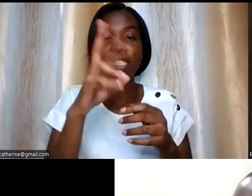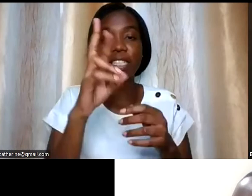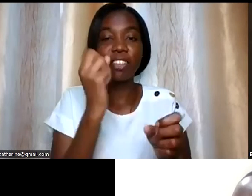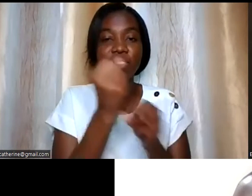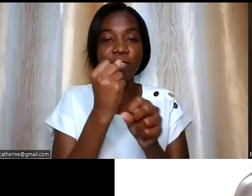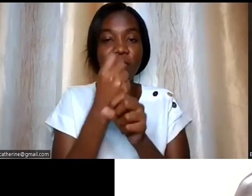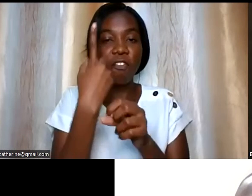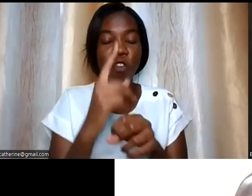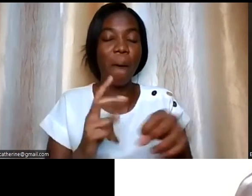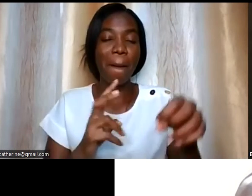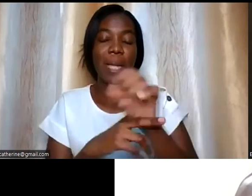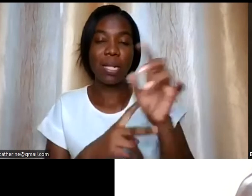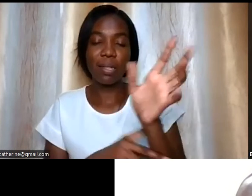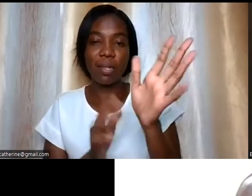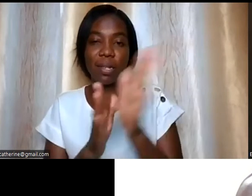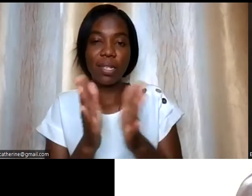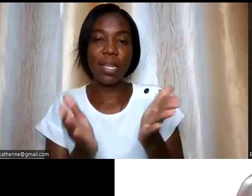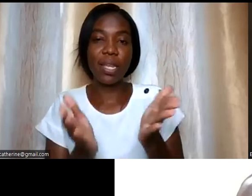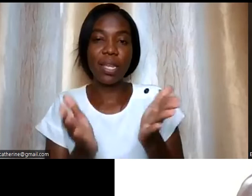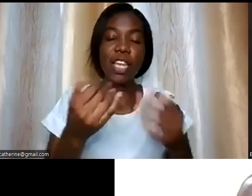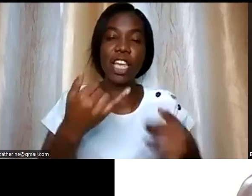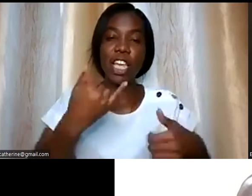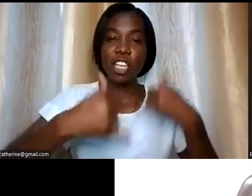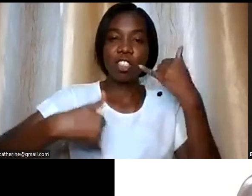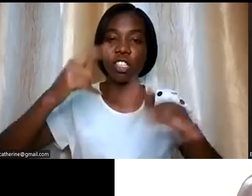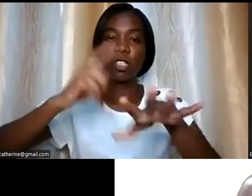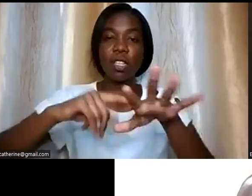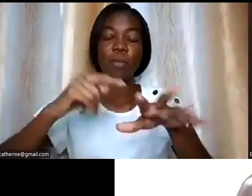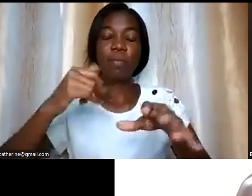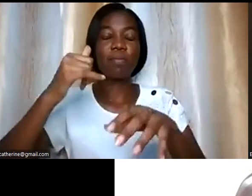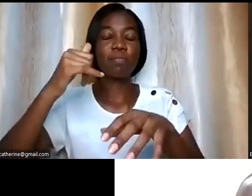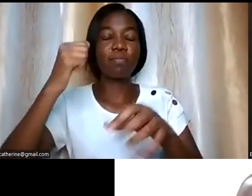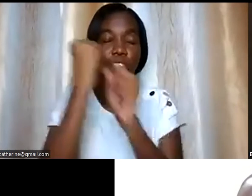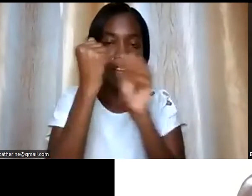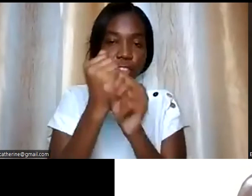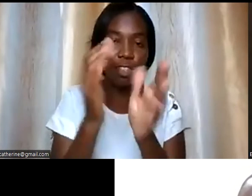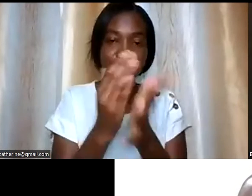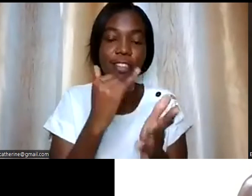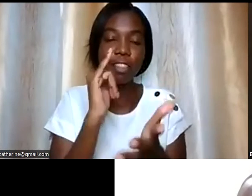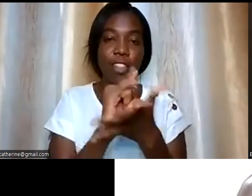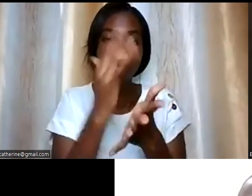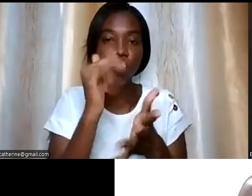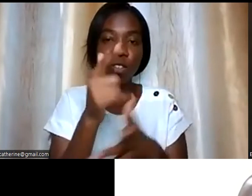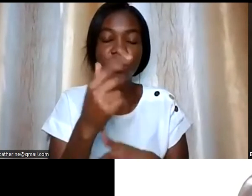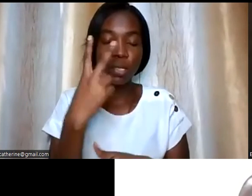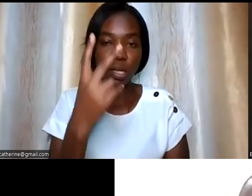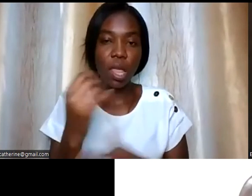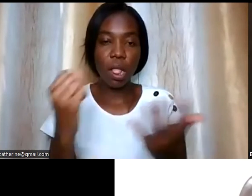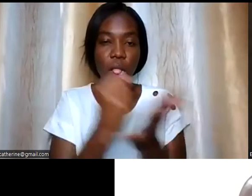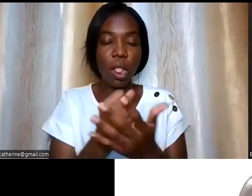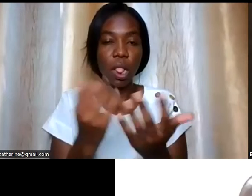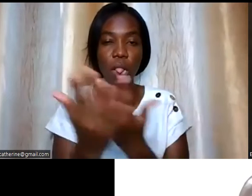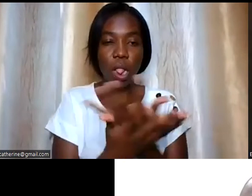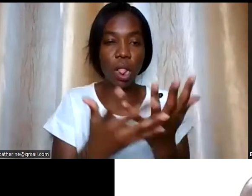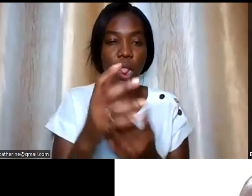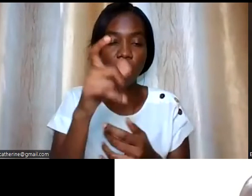facilitate us enjoy our moment at work. And that's why you see, for example, we do employee engagements to get to hear from